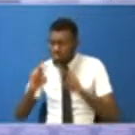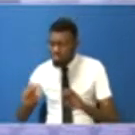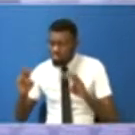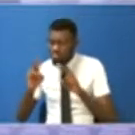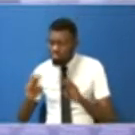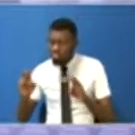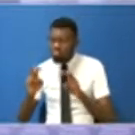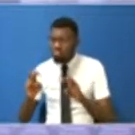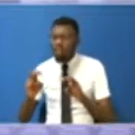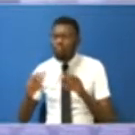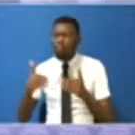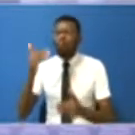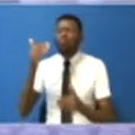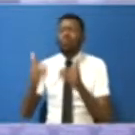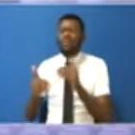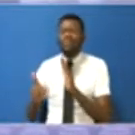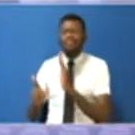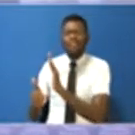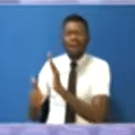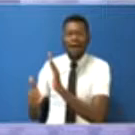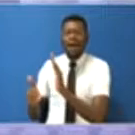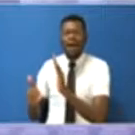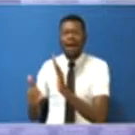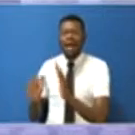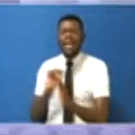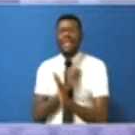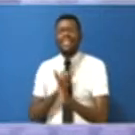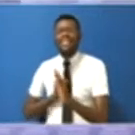governor's uh sarcasm